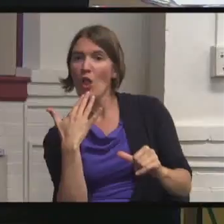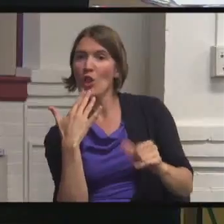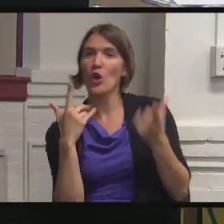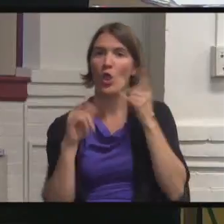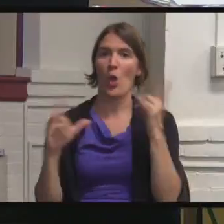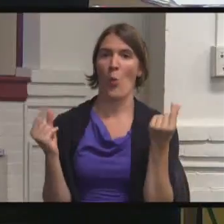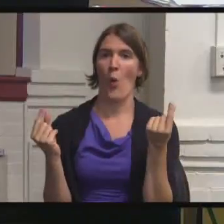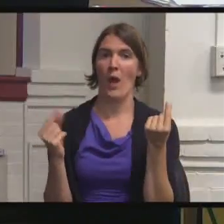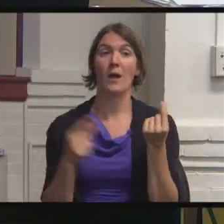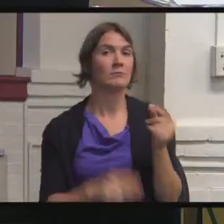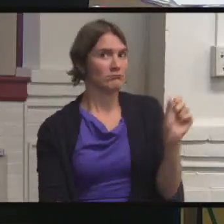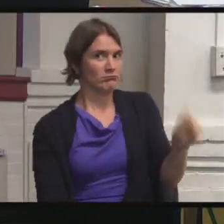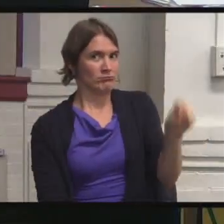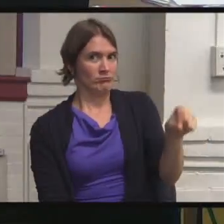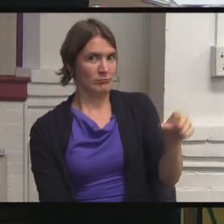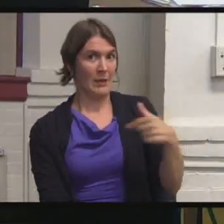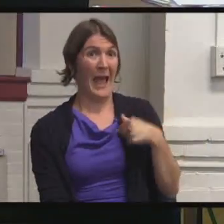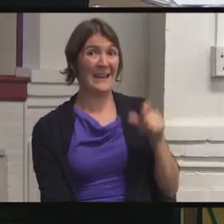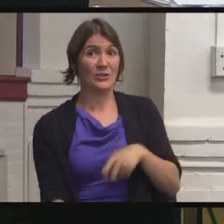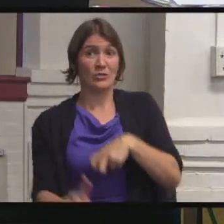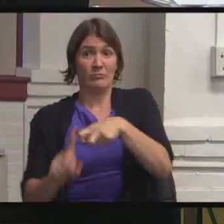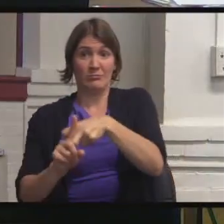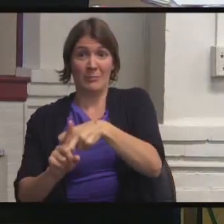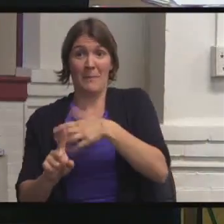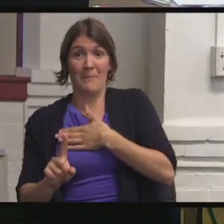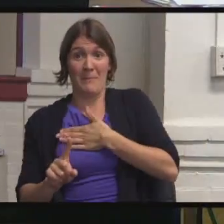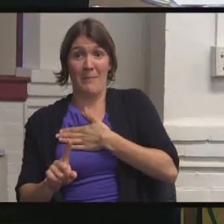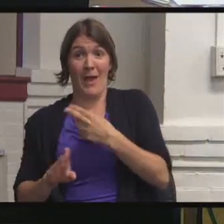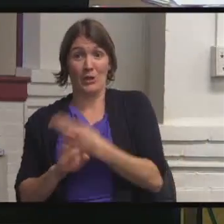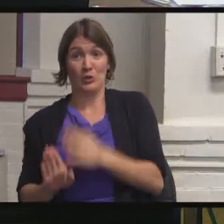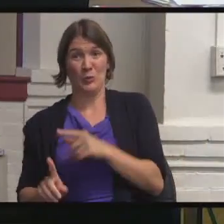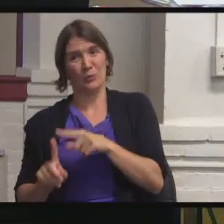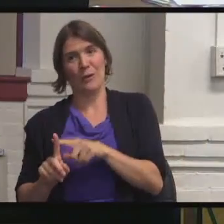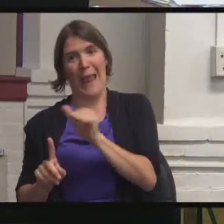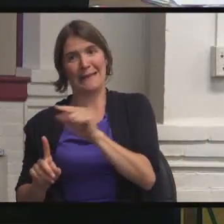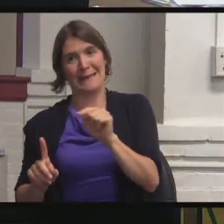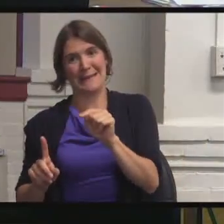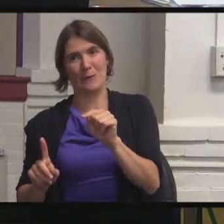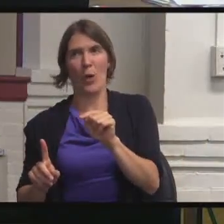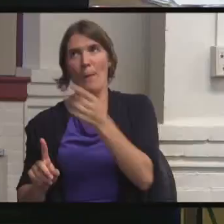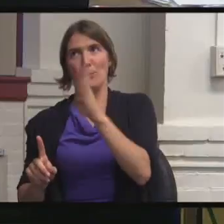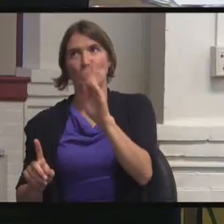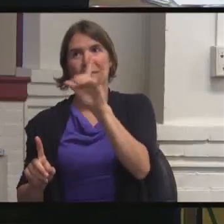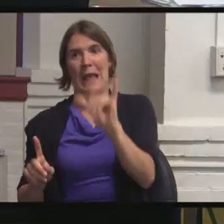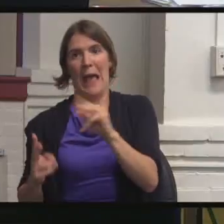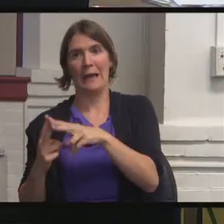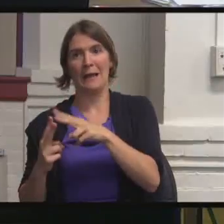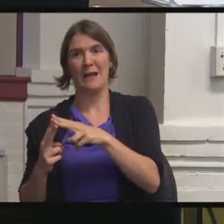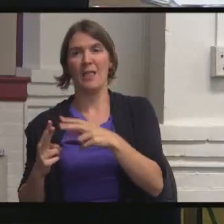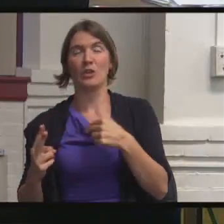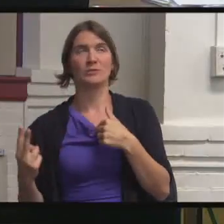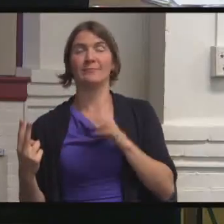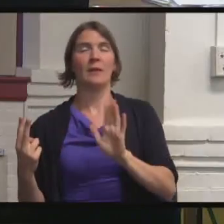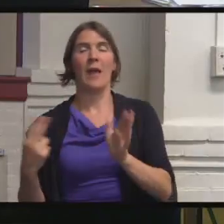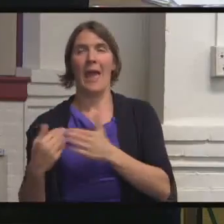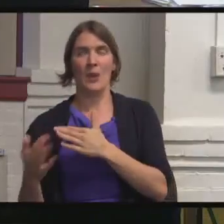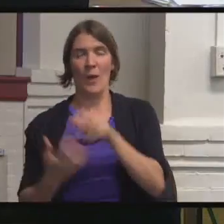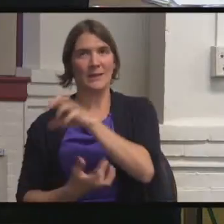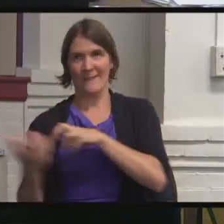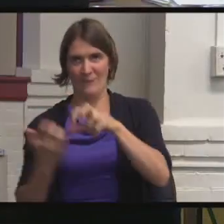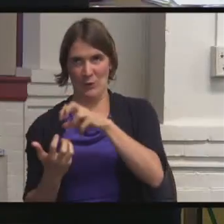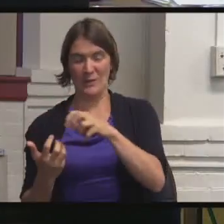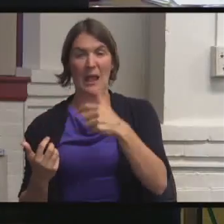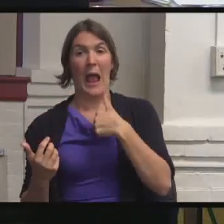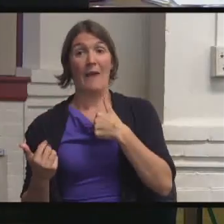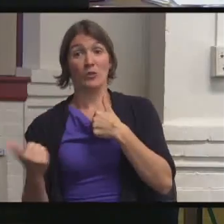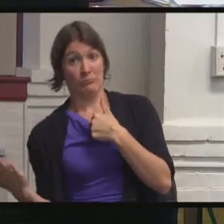and understand that I still need to talk with my client about this because there's different concerns and there's two clients. That's another story. But I think the point is that what we would